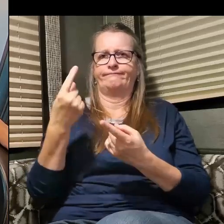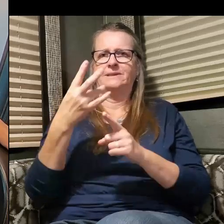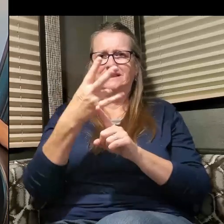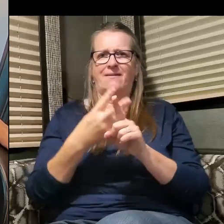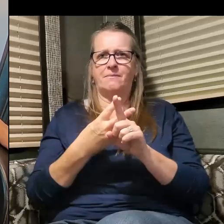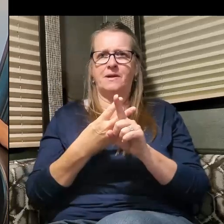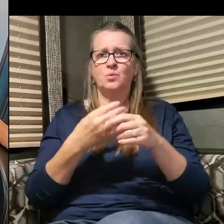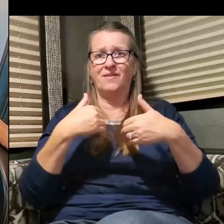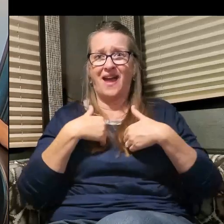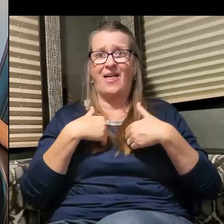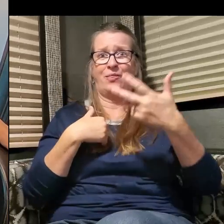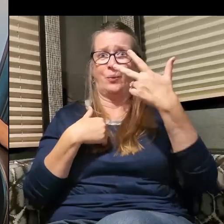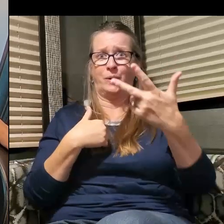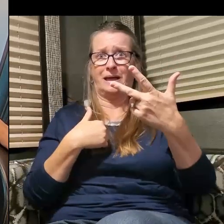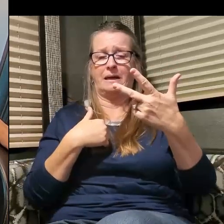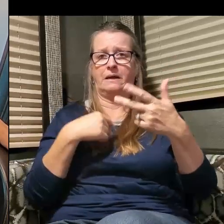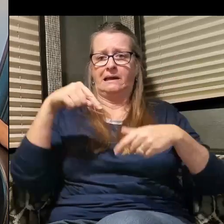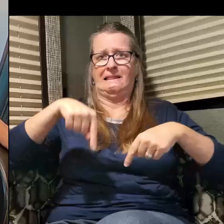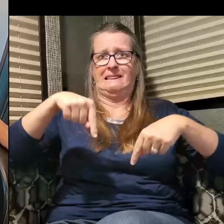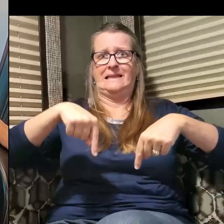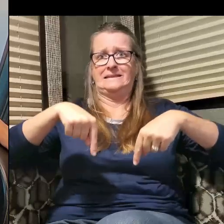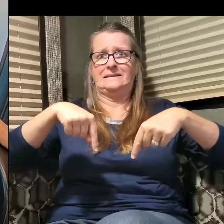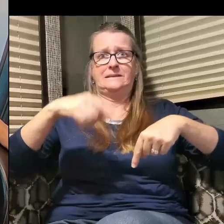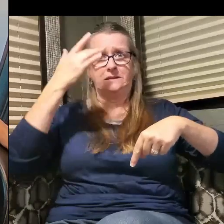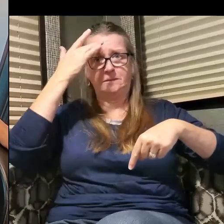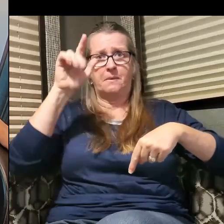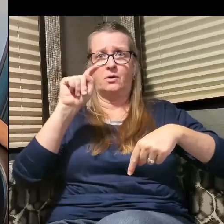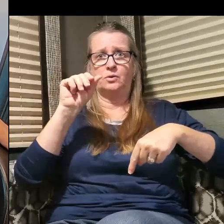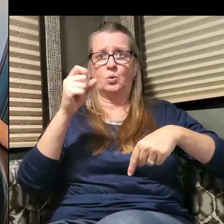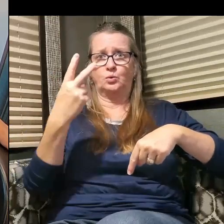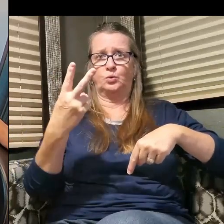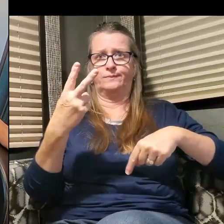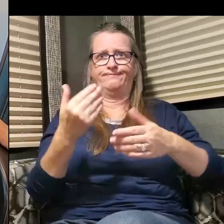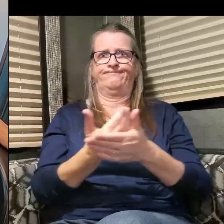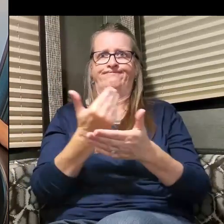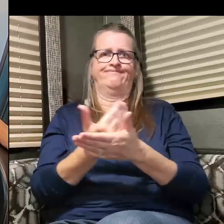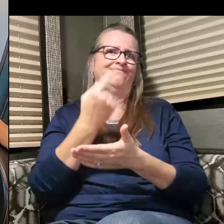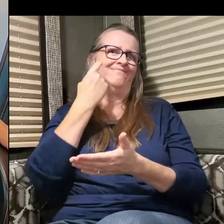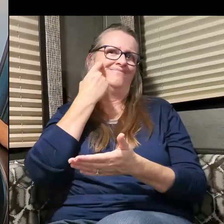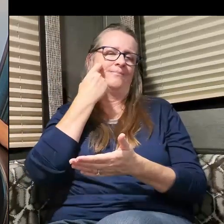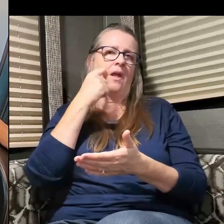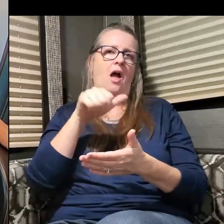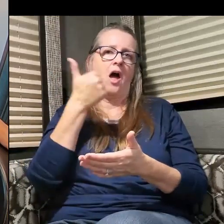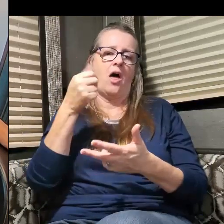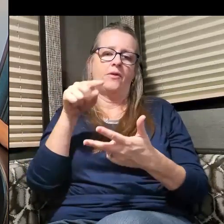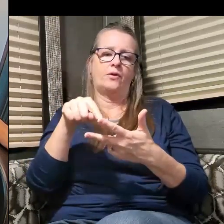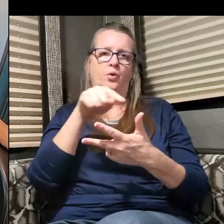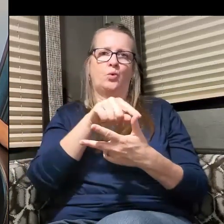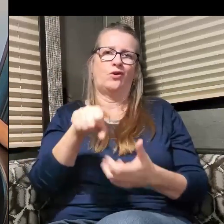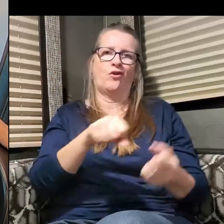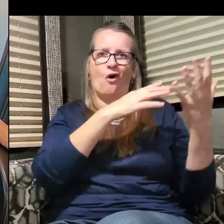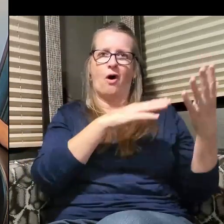months. Yeah. We've had 3. This is the Smart Tote 2 is the newest. Right. The other 2 are